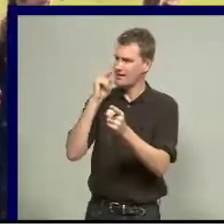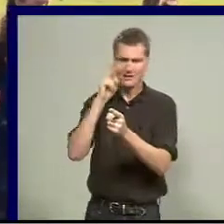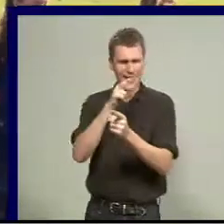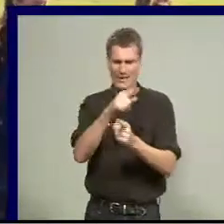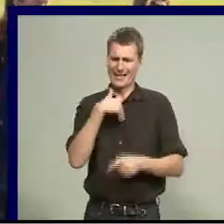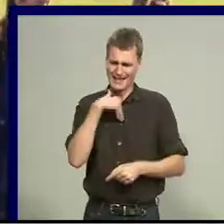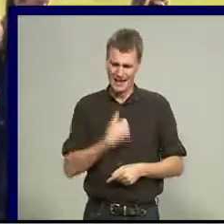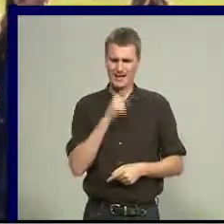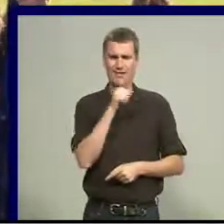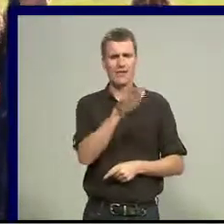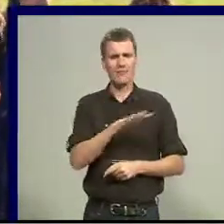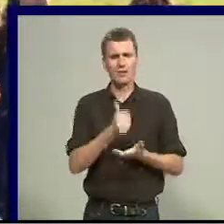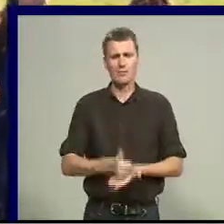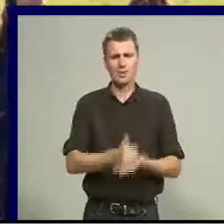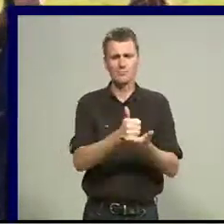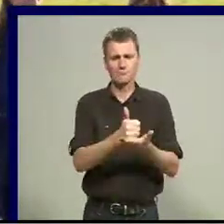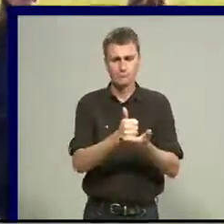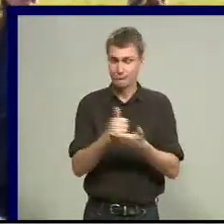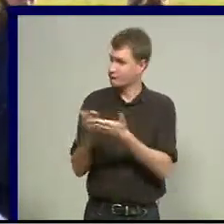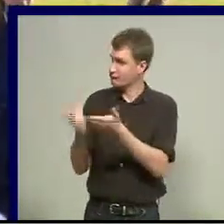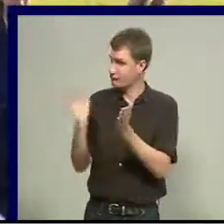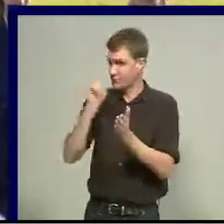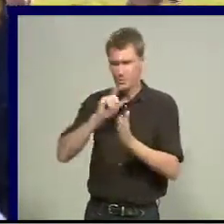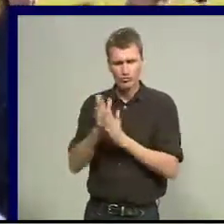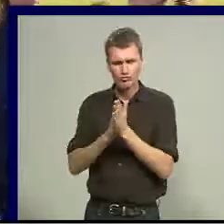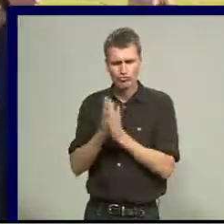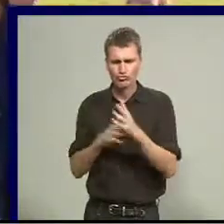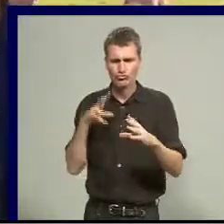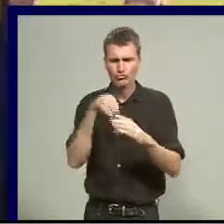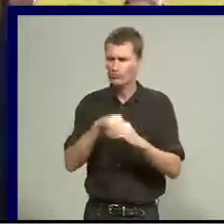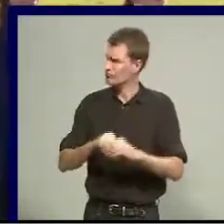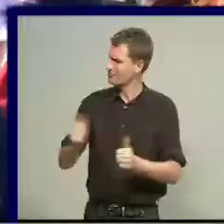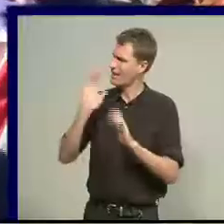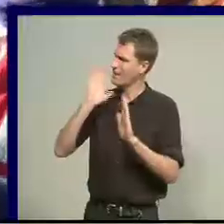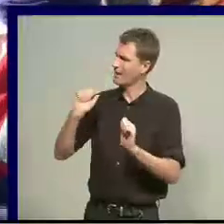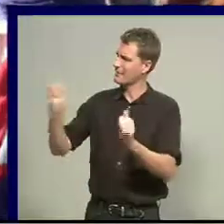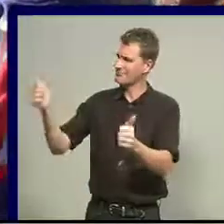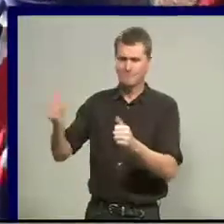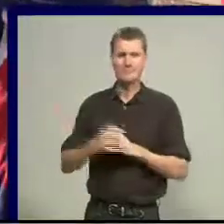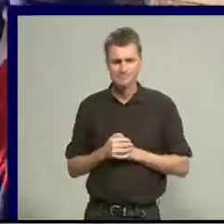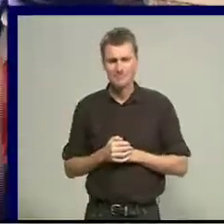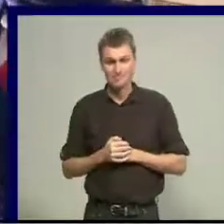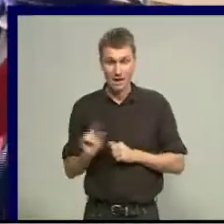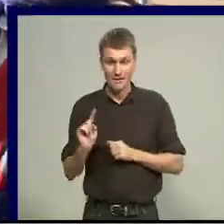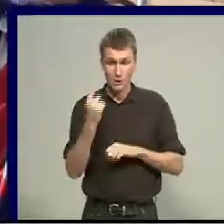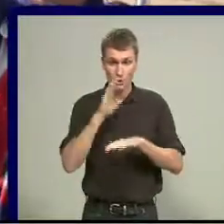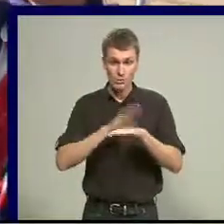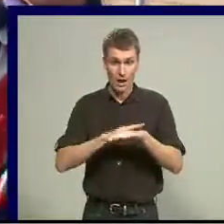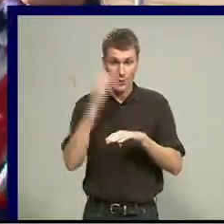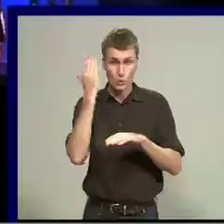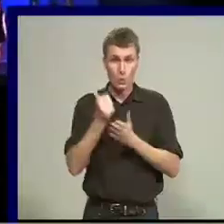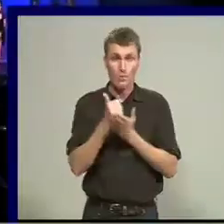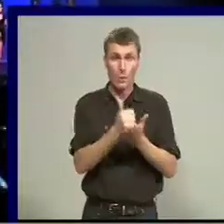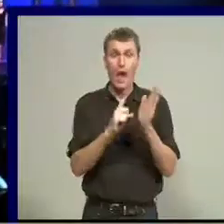that it's amazing how willing people are to do something for other people. This isn't the first time the school has shown support to